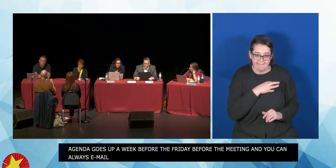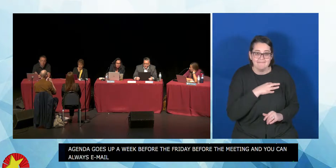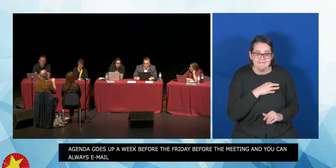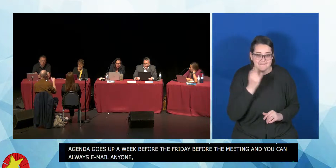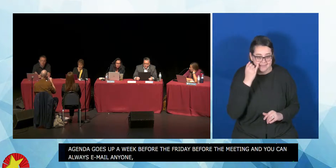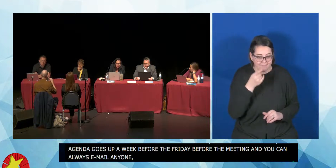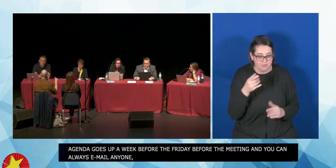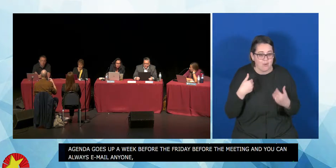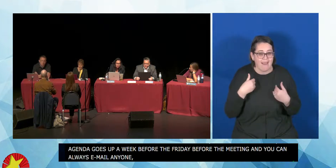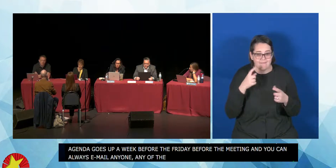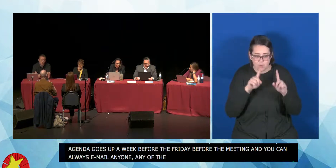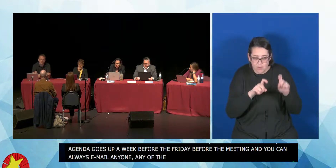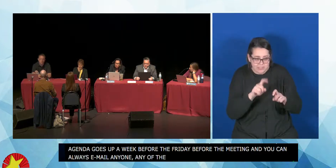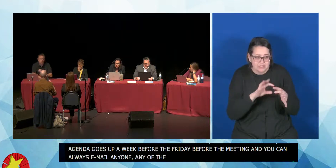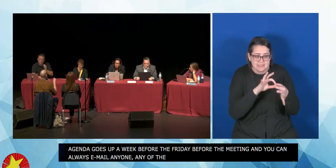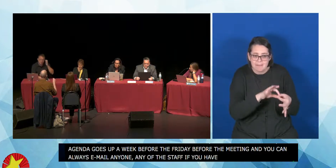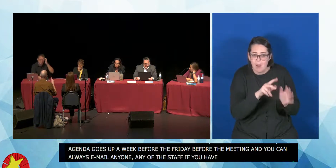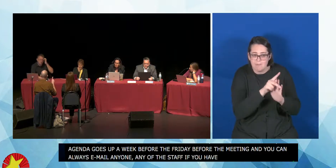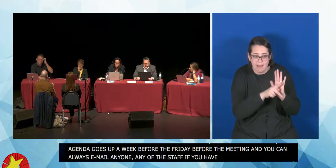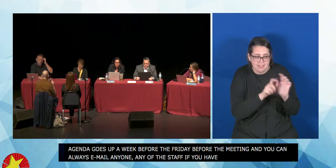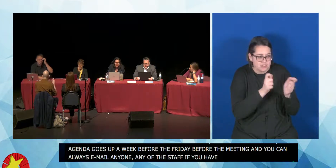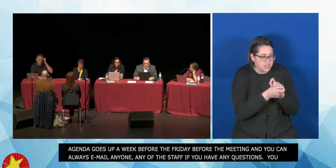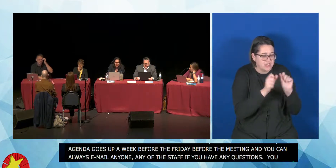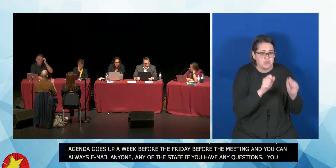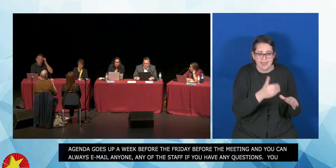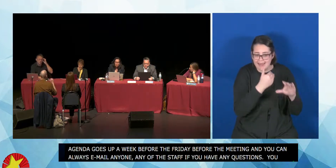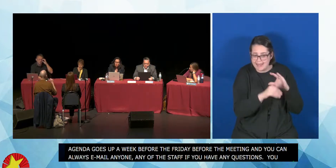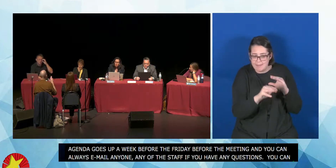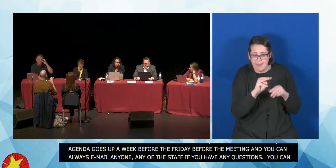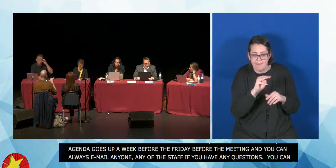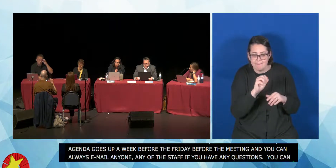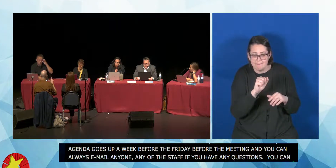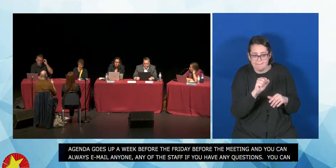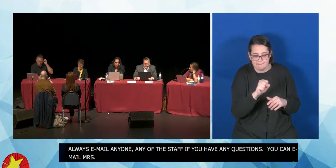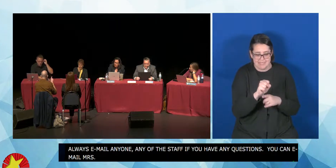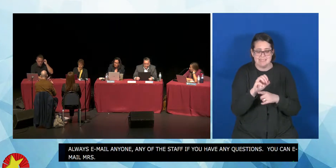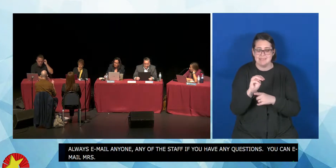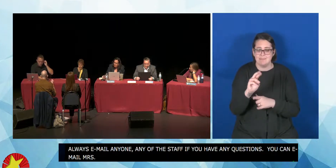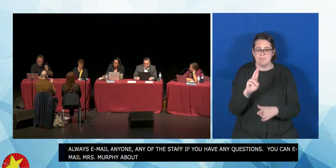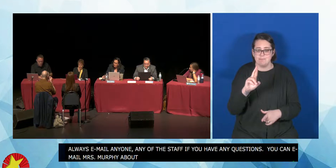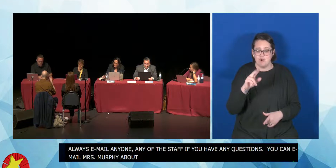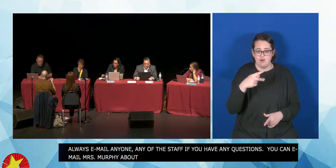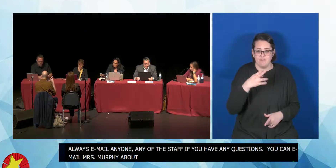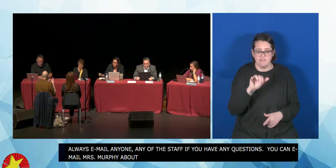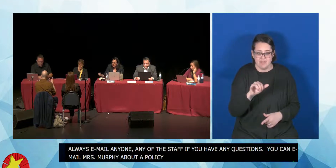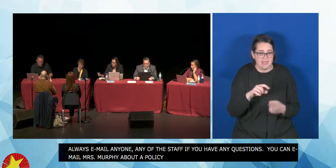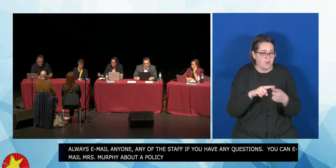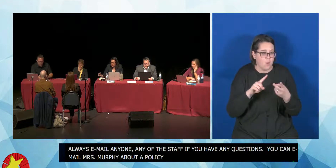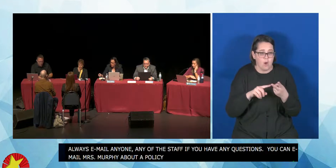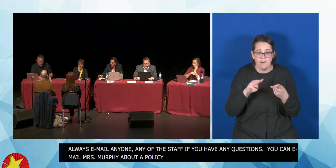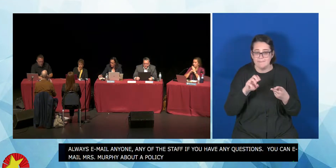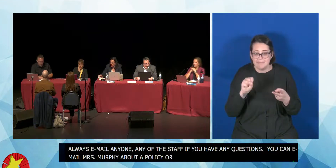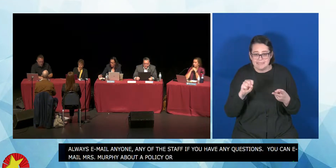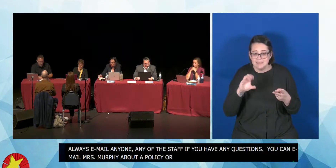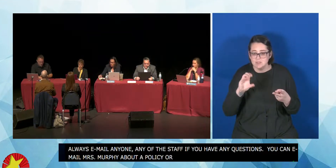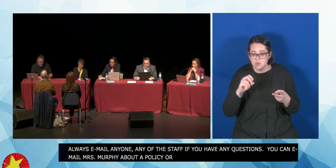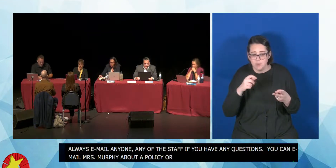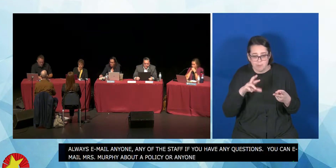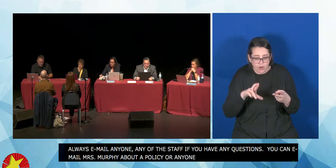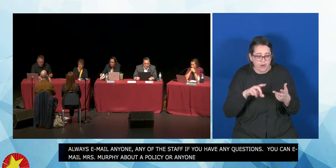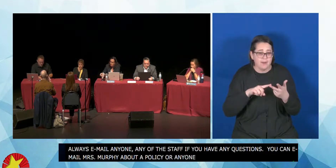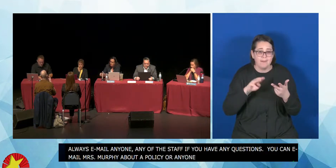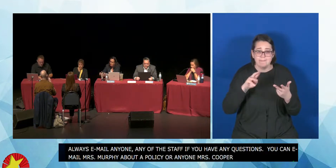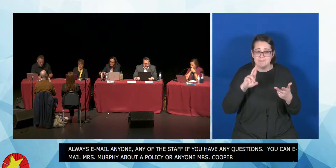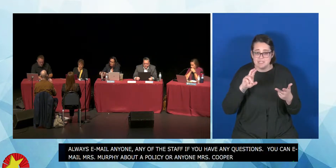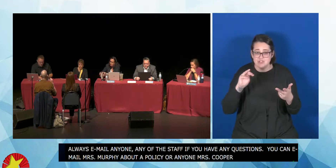any questions. You can email Ms. Murphy about a policy, or anyone, Ms. Cooper, Mr. Martin,